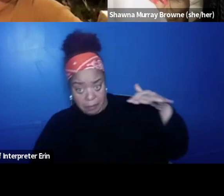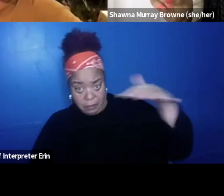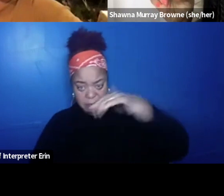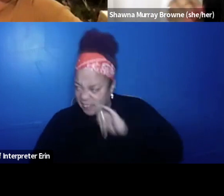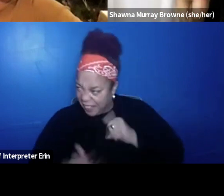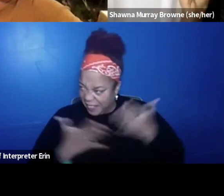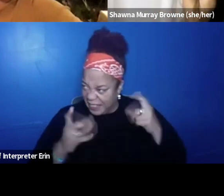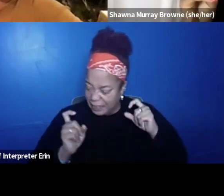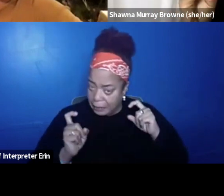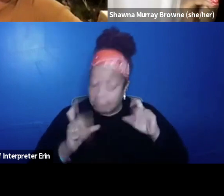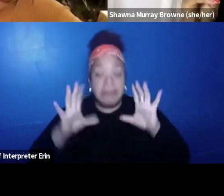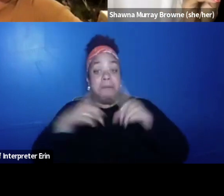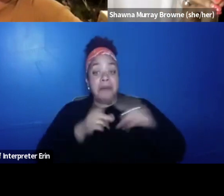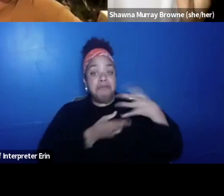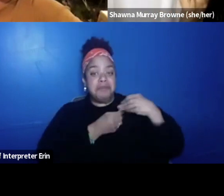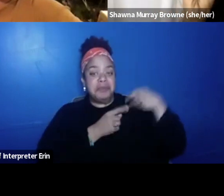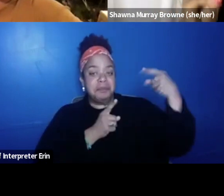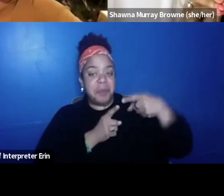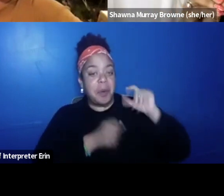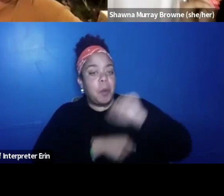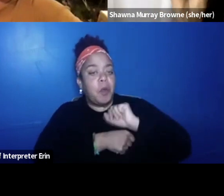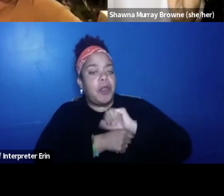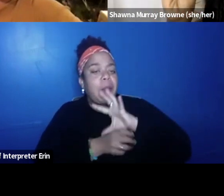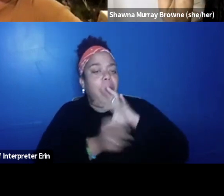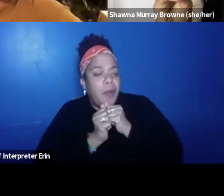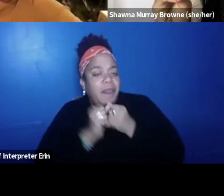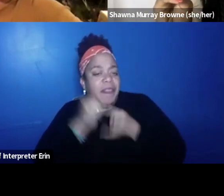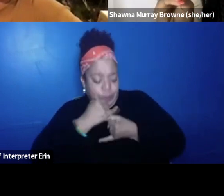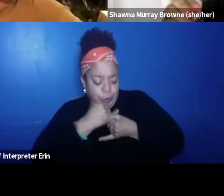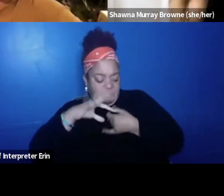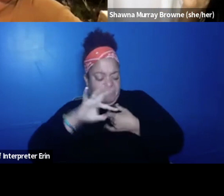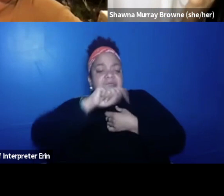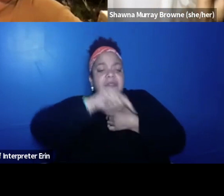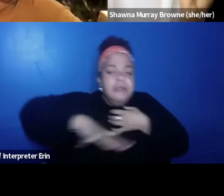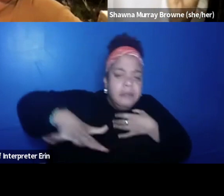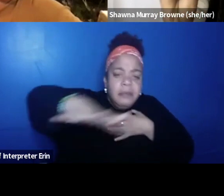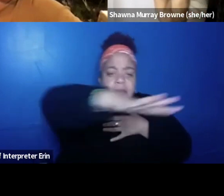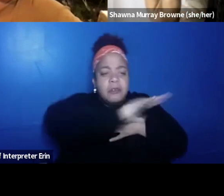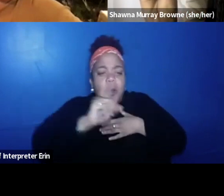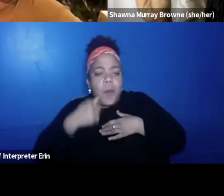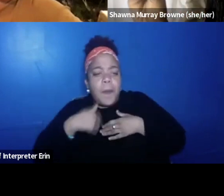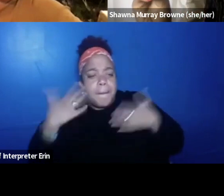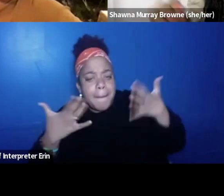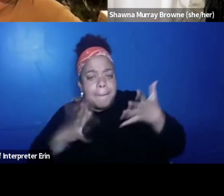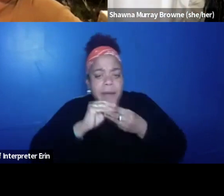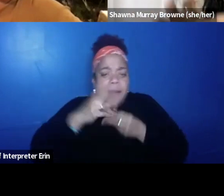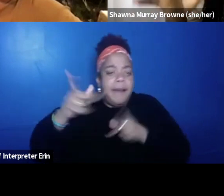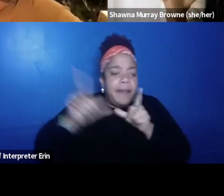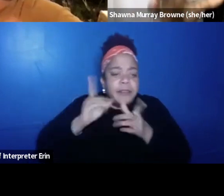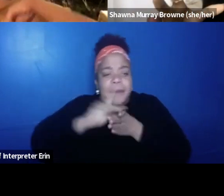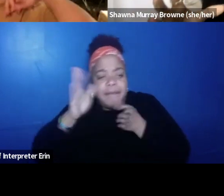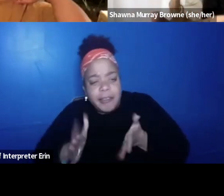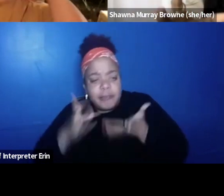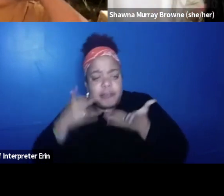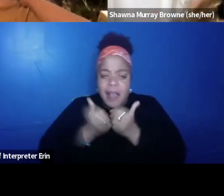some kind of control. And right here, I'm talking about licensed professionals that might be navigating spaces.